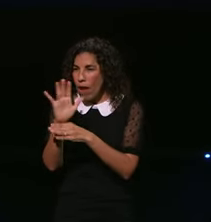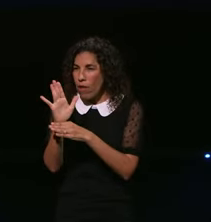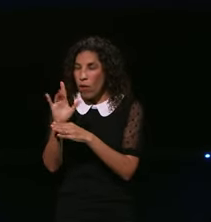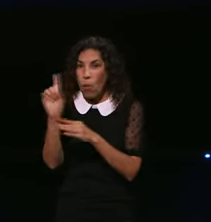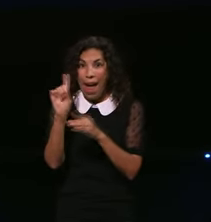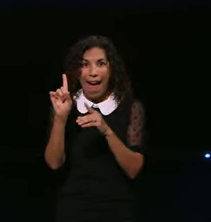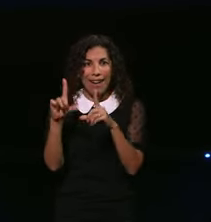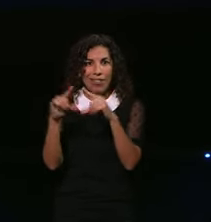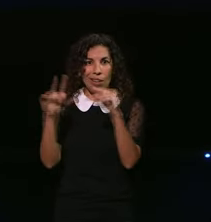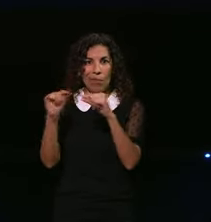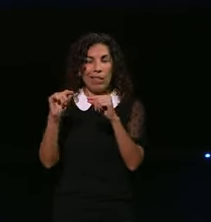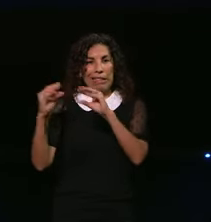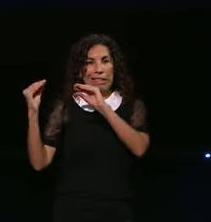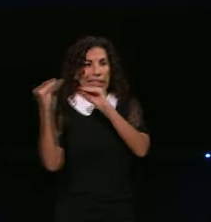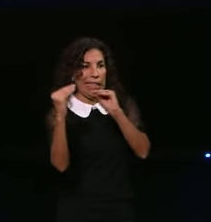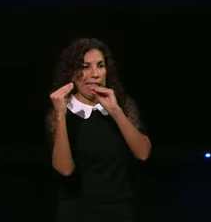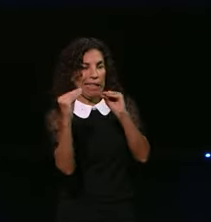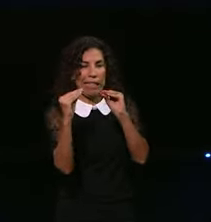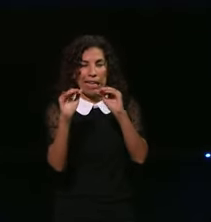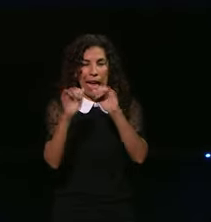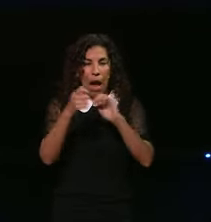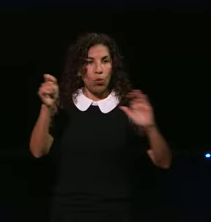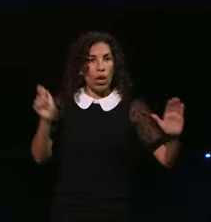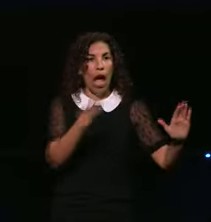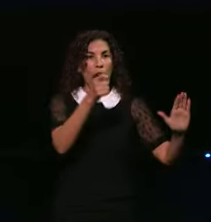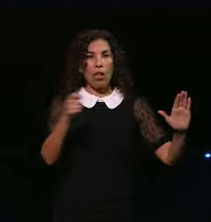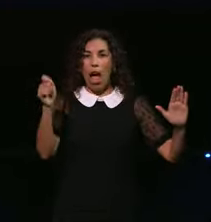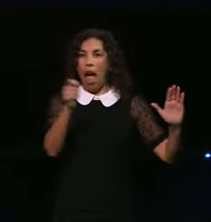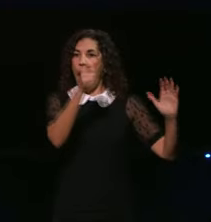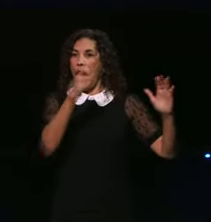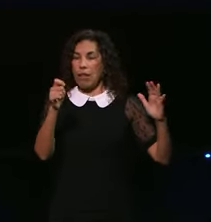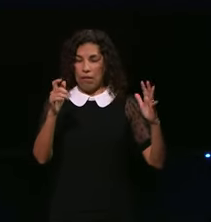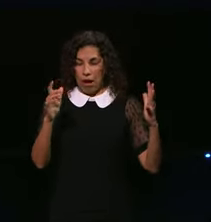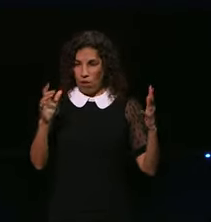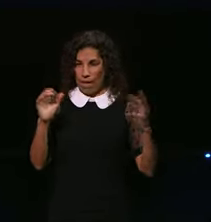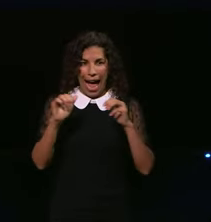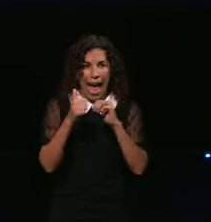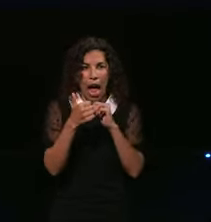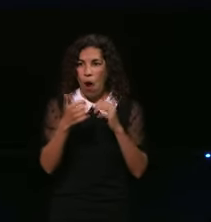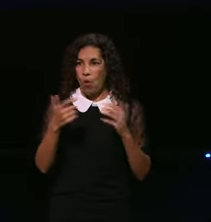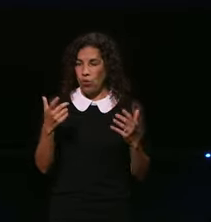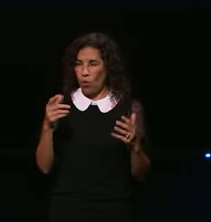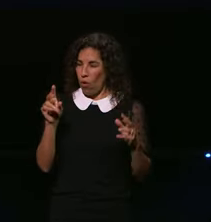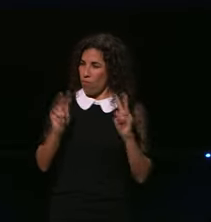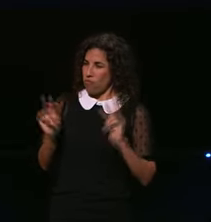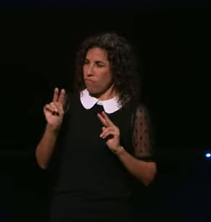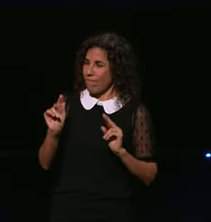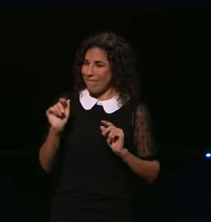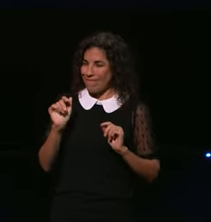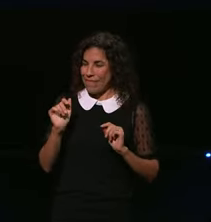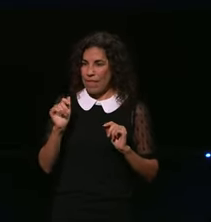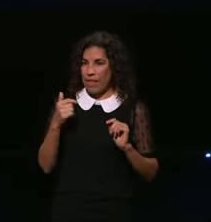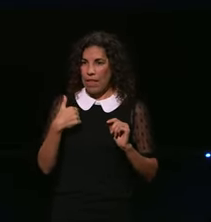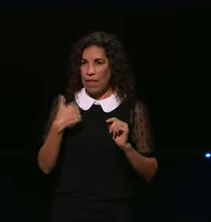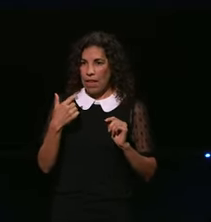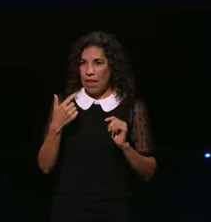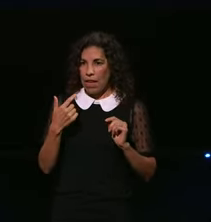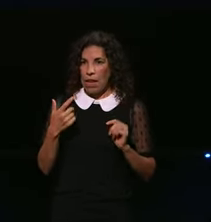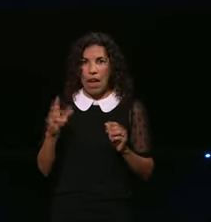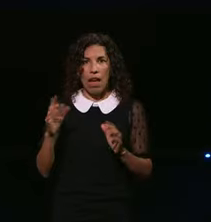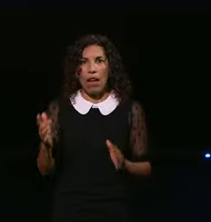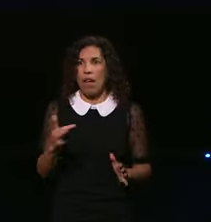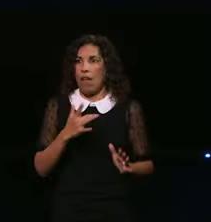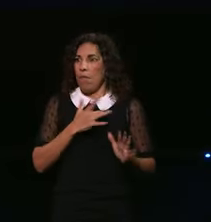Japan and teaching a student how to conduct and everything, doing a rehearsal. And he was, you know, I really felt that